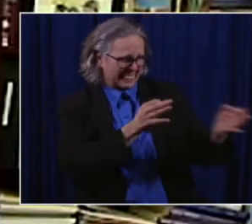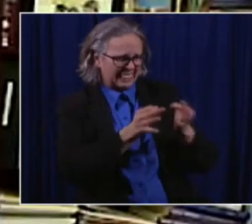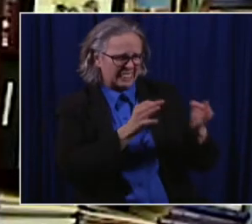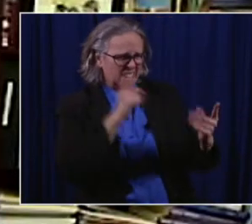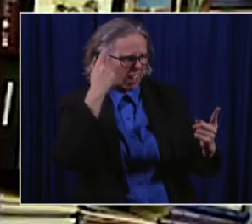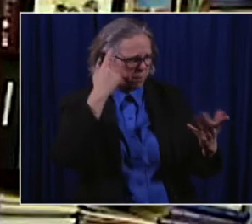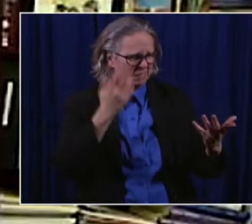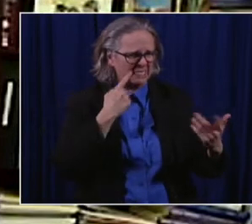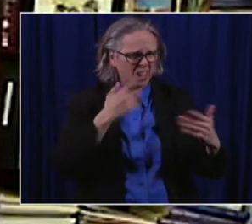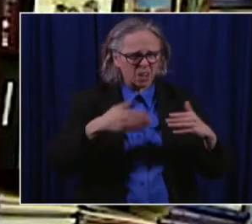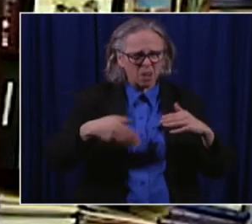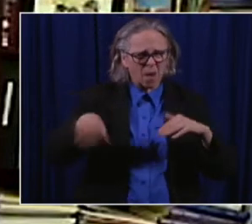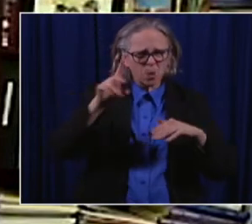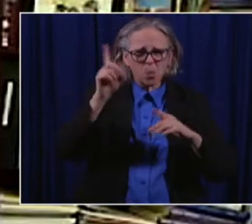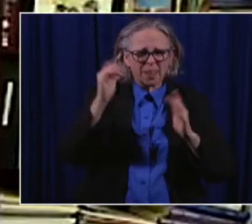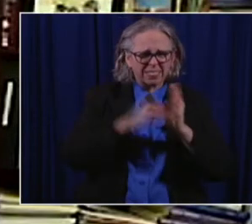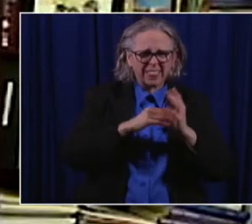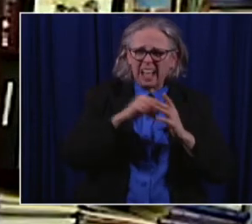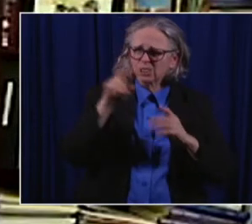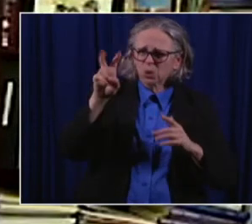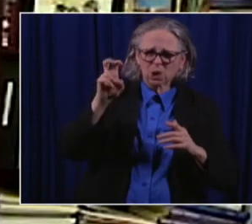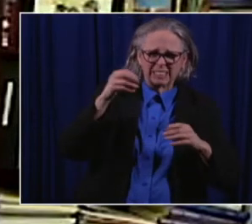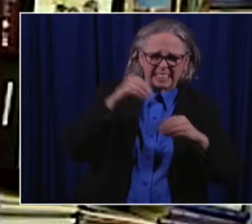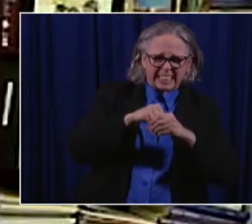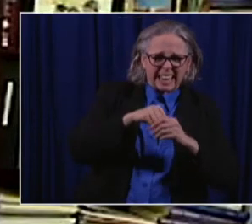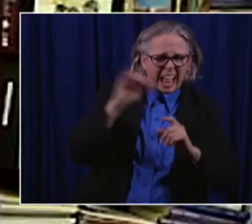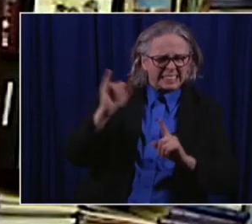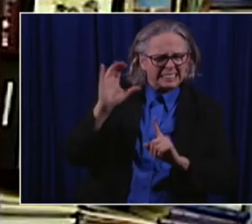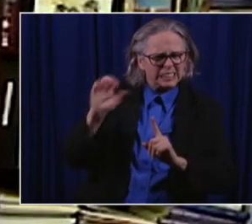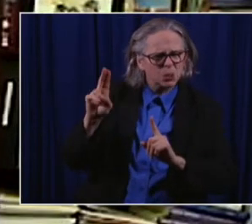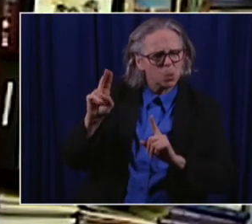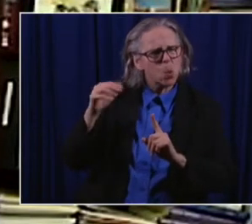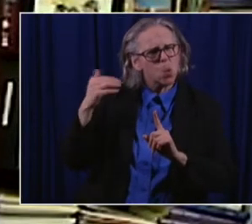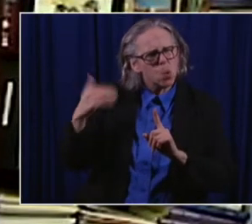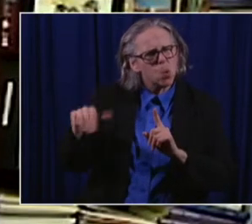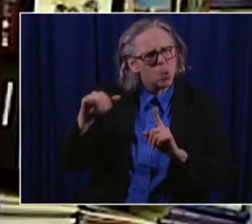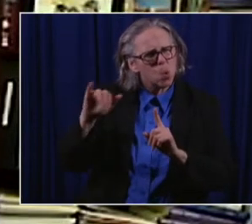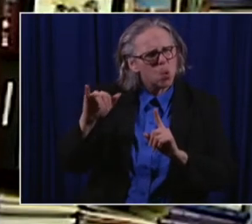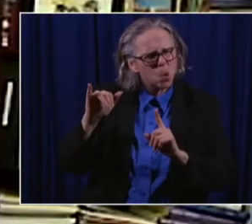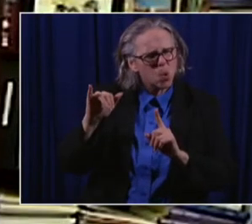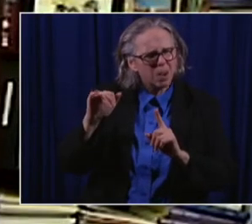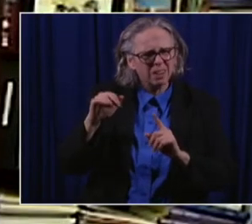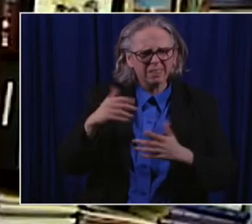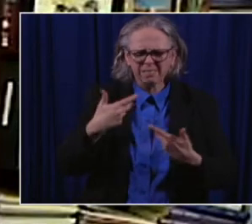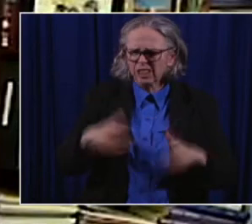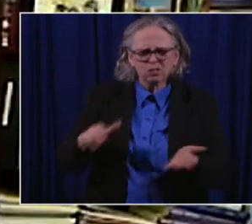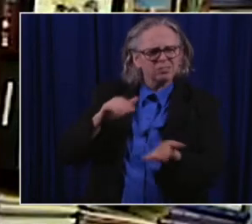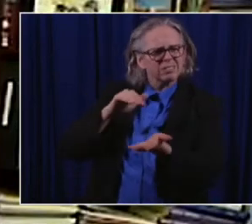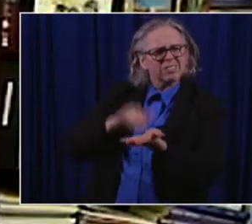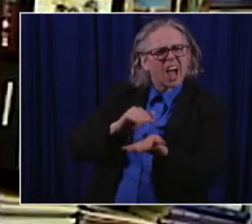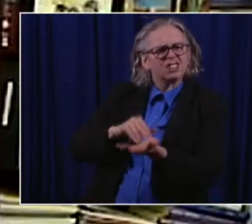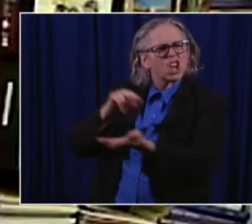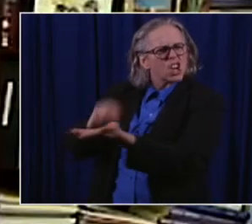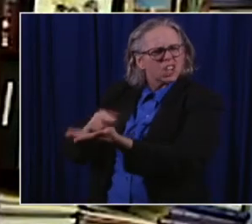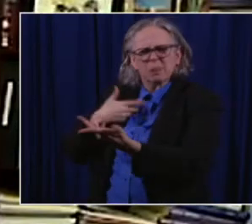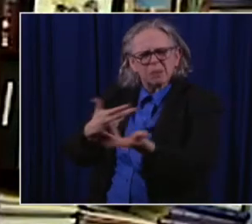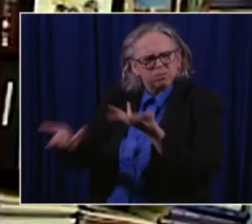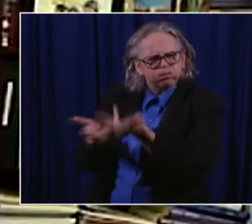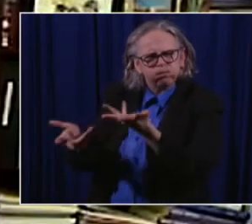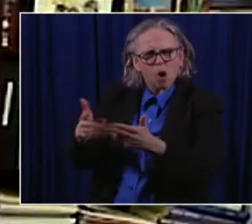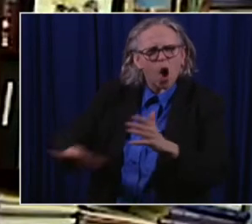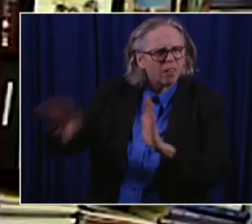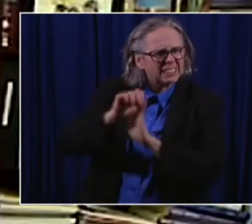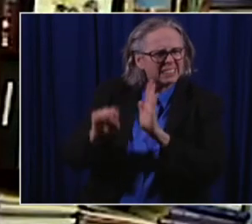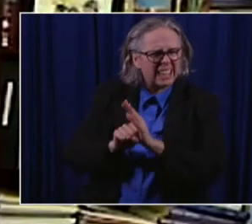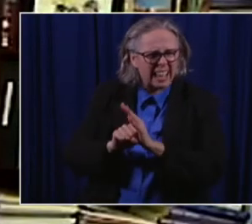I talk to hospital leaders, doctors, nurses around the state, that's really one of our biggest concerns right